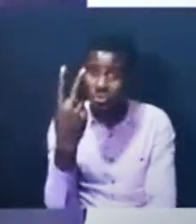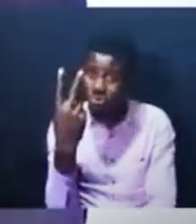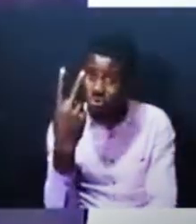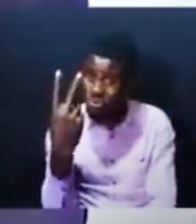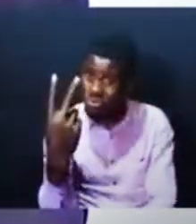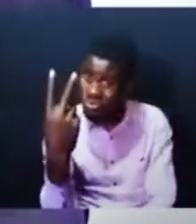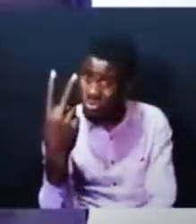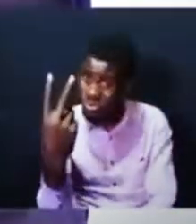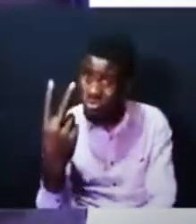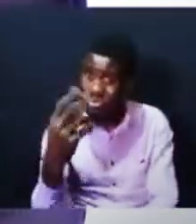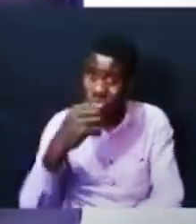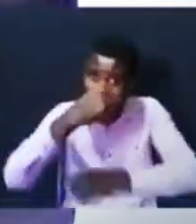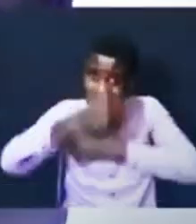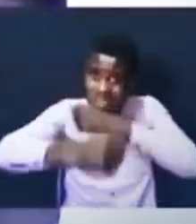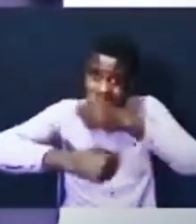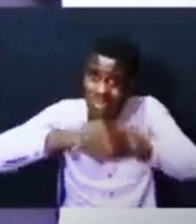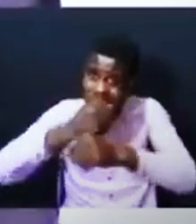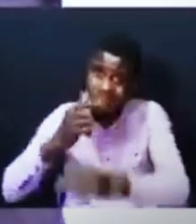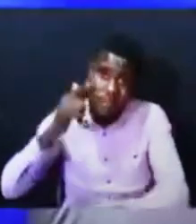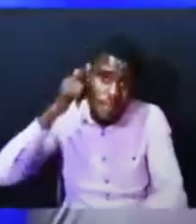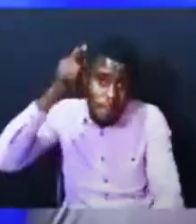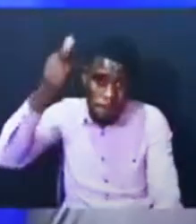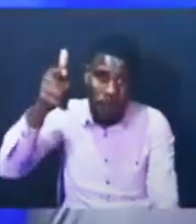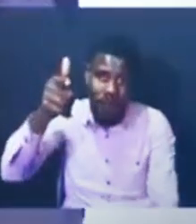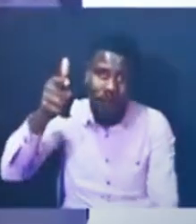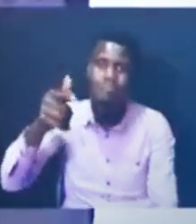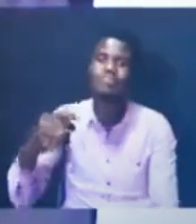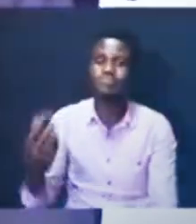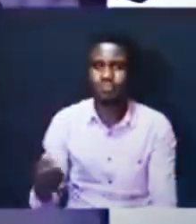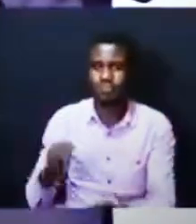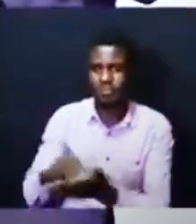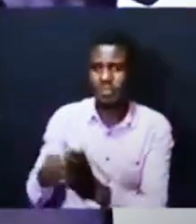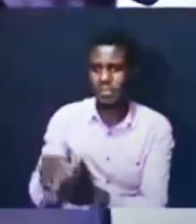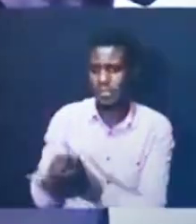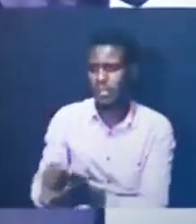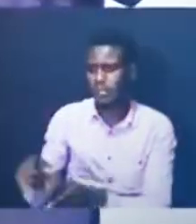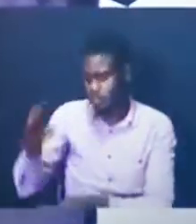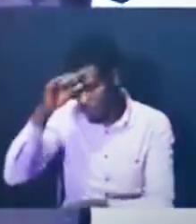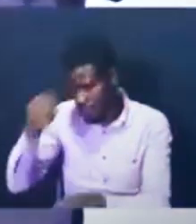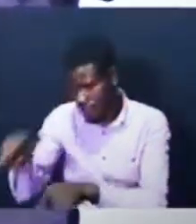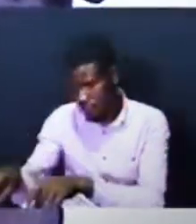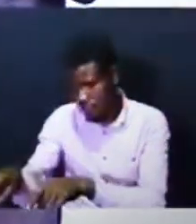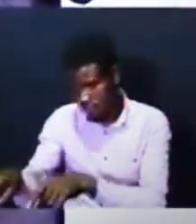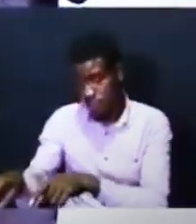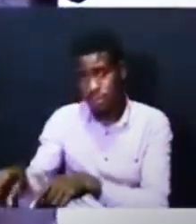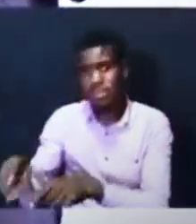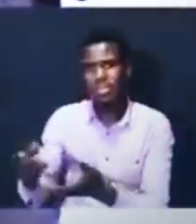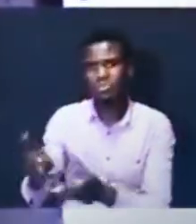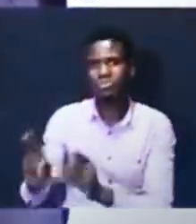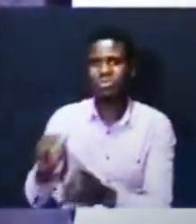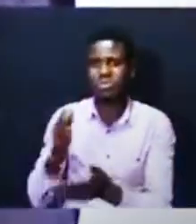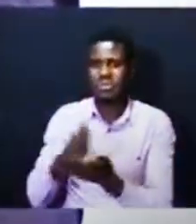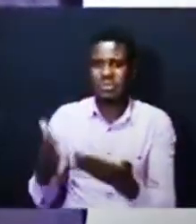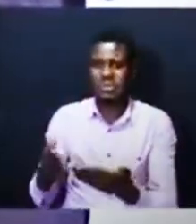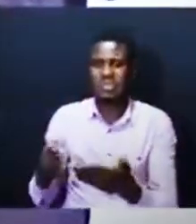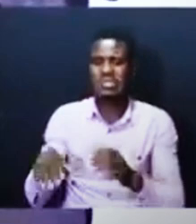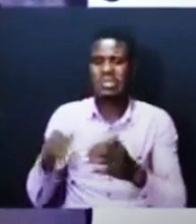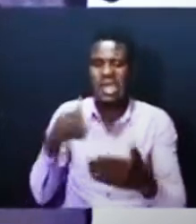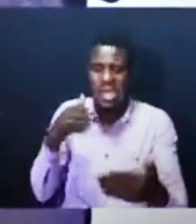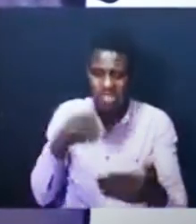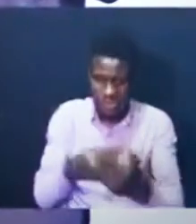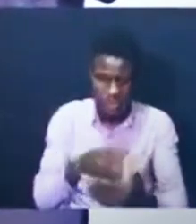2 years. If you party, party. So he's done something against the sister, his own half brother.